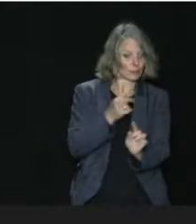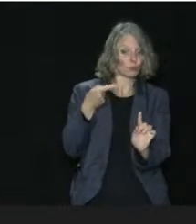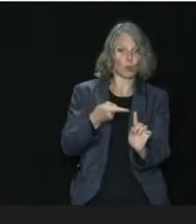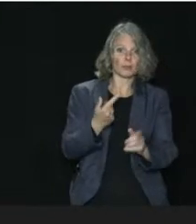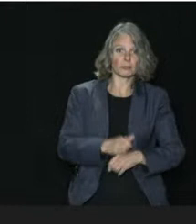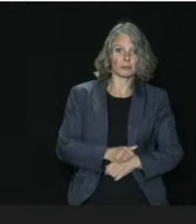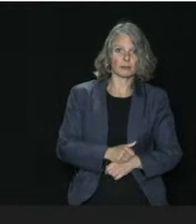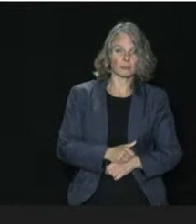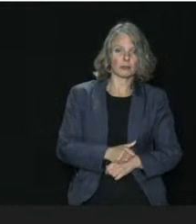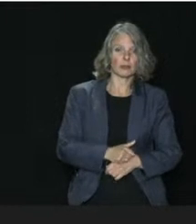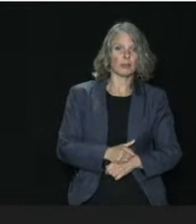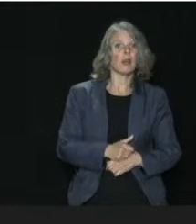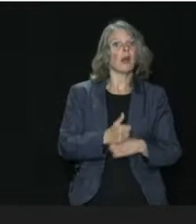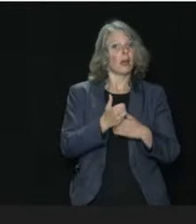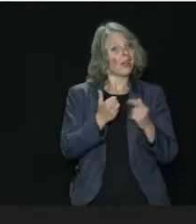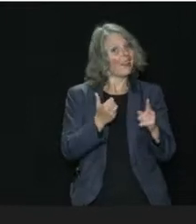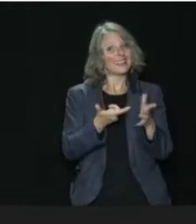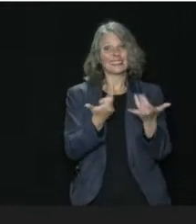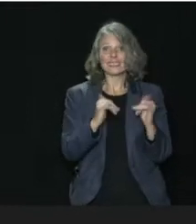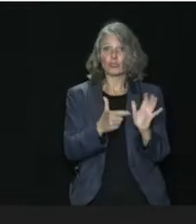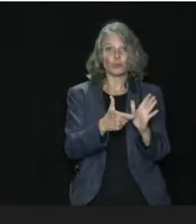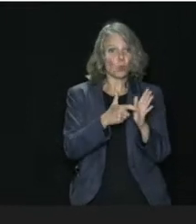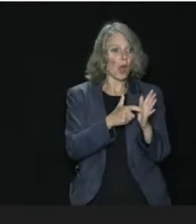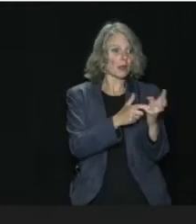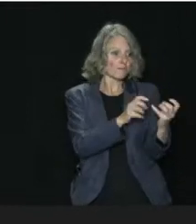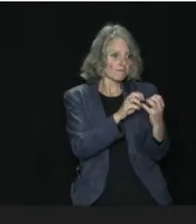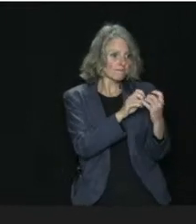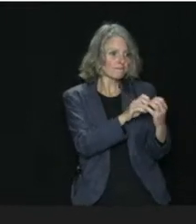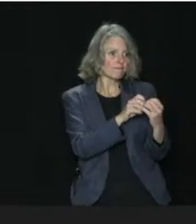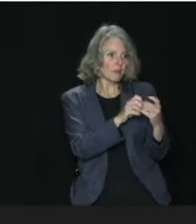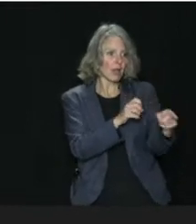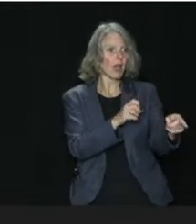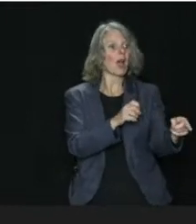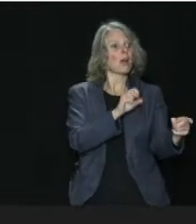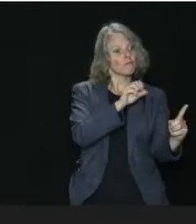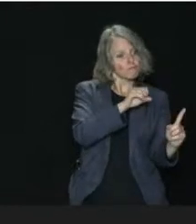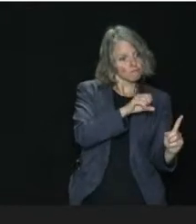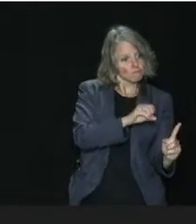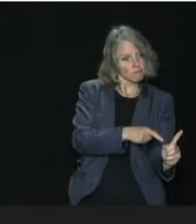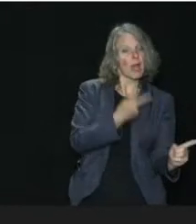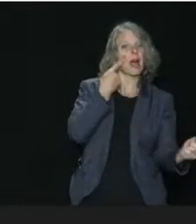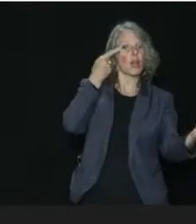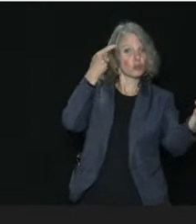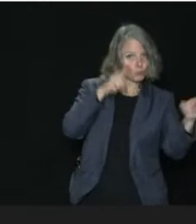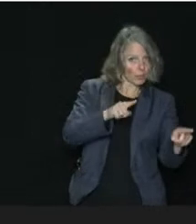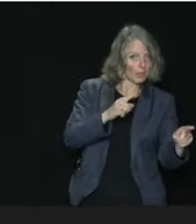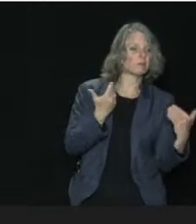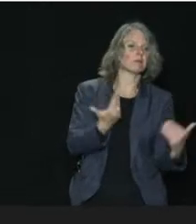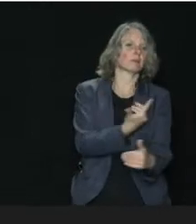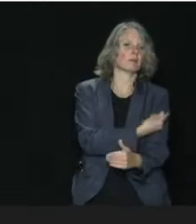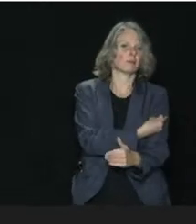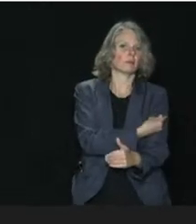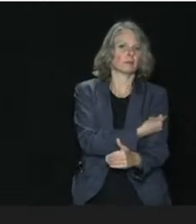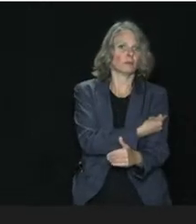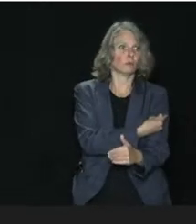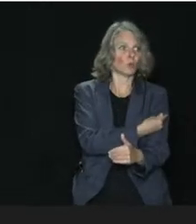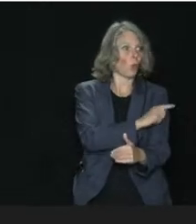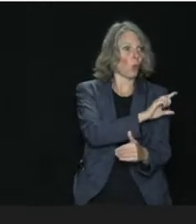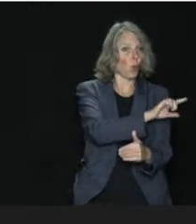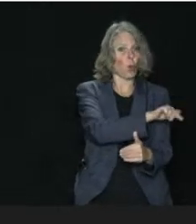There's still an informed consent process, though. Everyone has the right to that. So go through your informed consent in terms